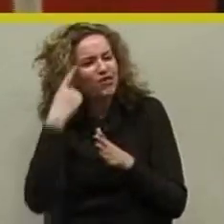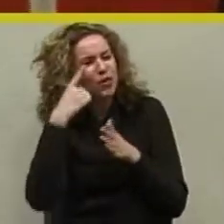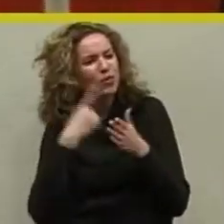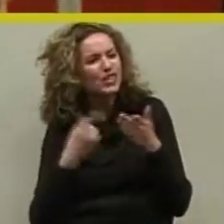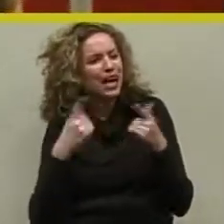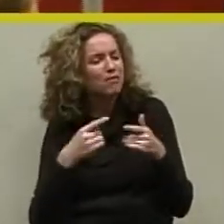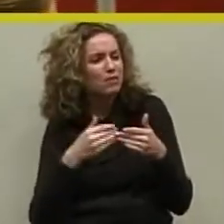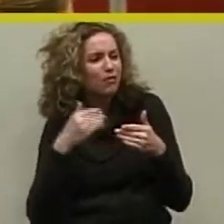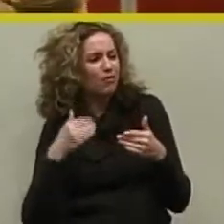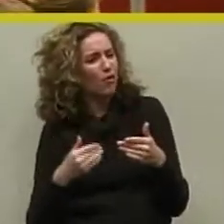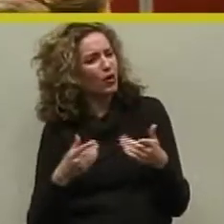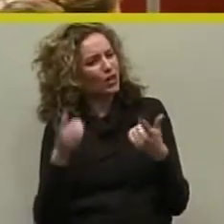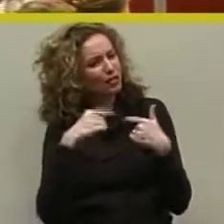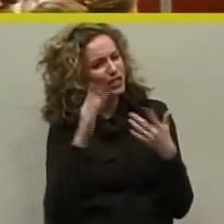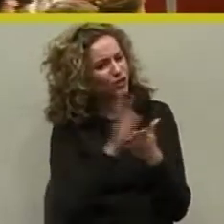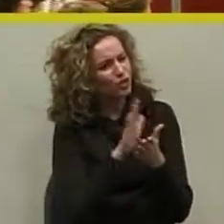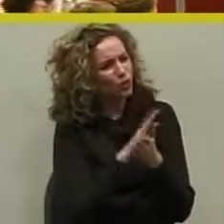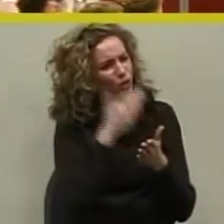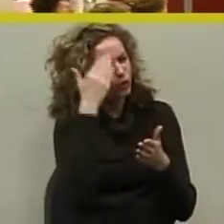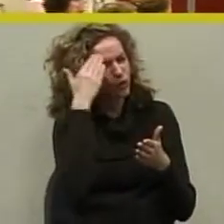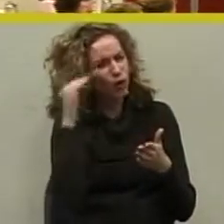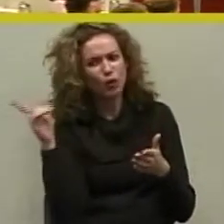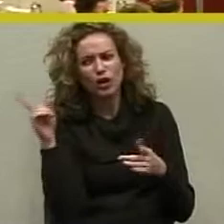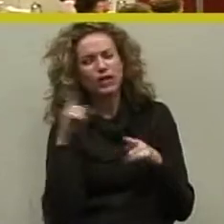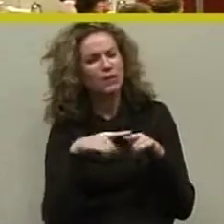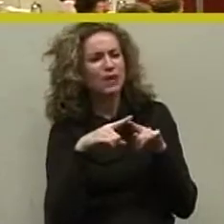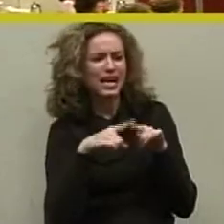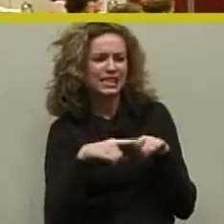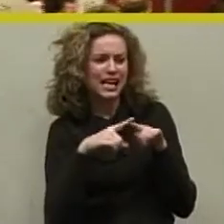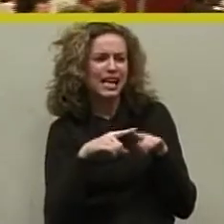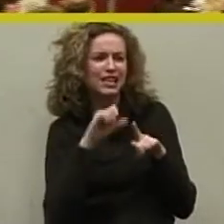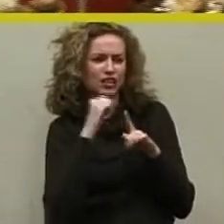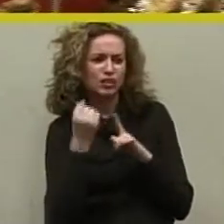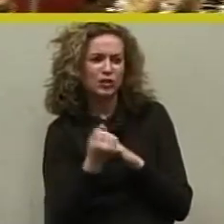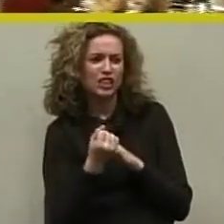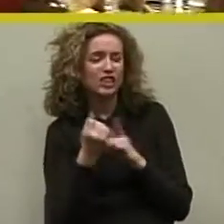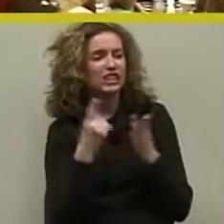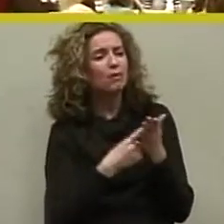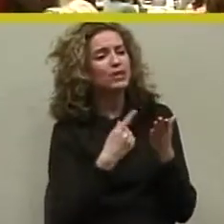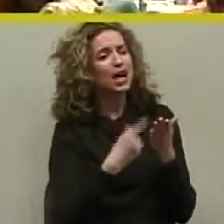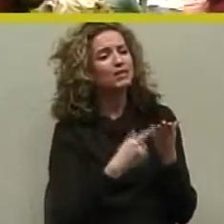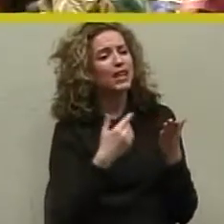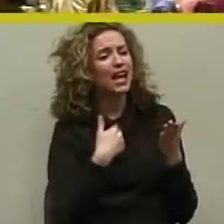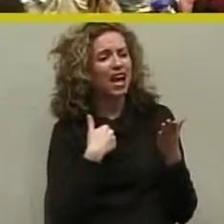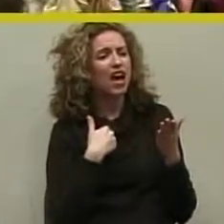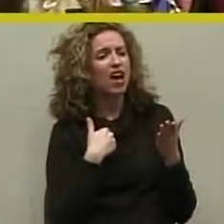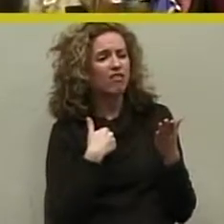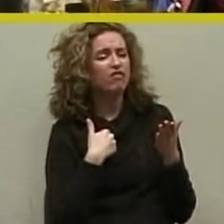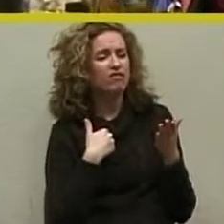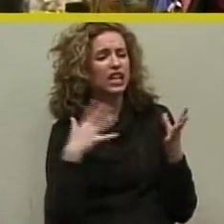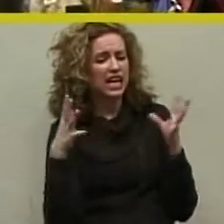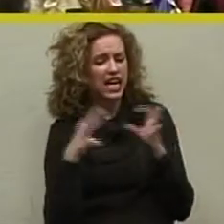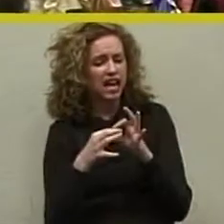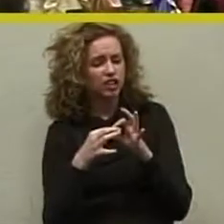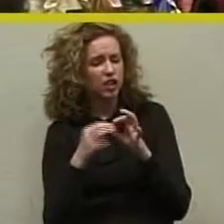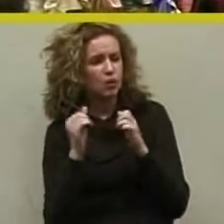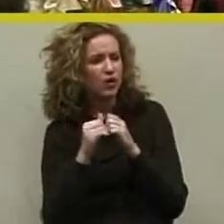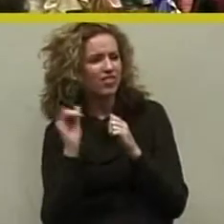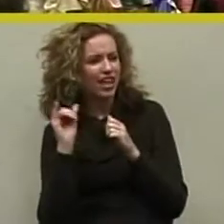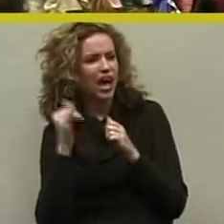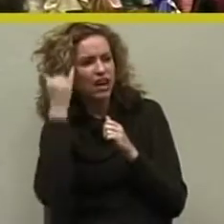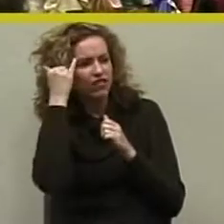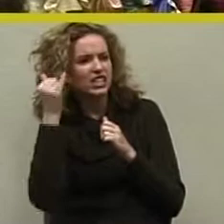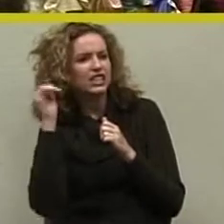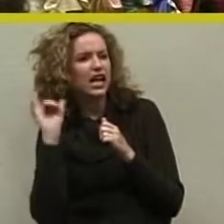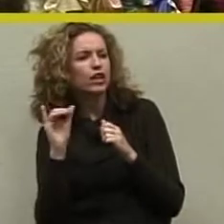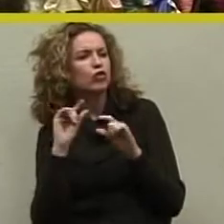Well, again, it depends on what the situation is. In some cases, I might have enough connection. Let's say that it's a student who's in a residential program or in a